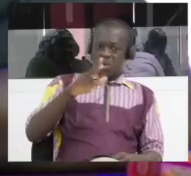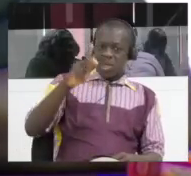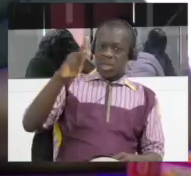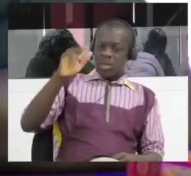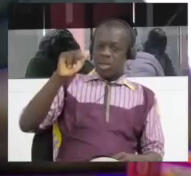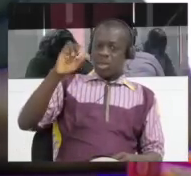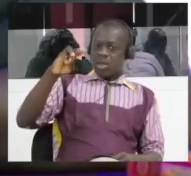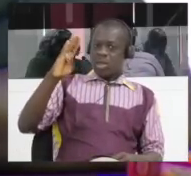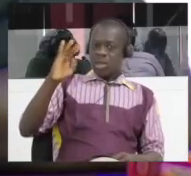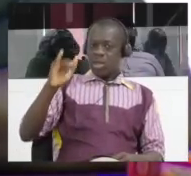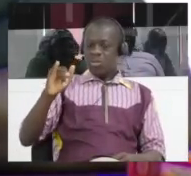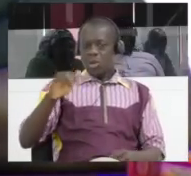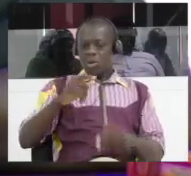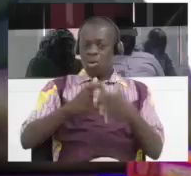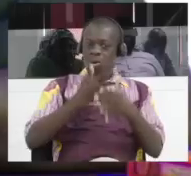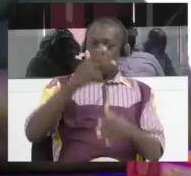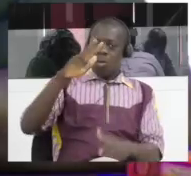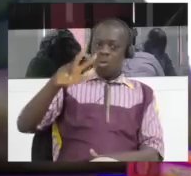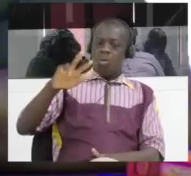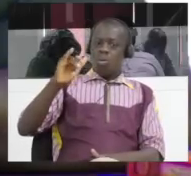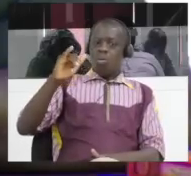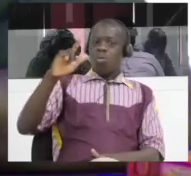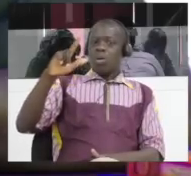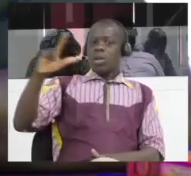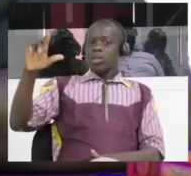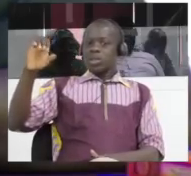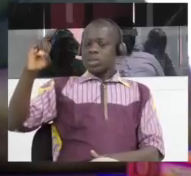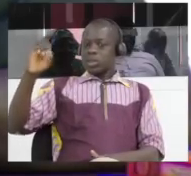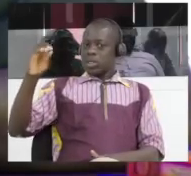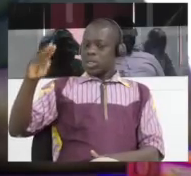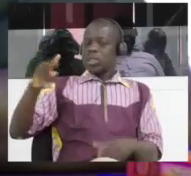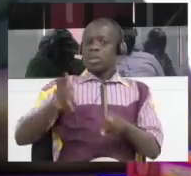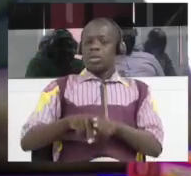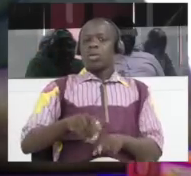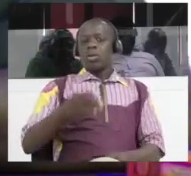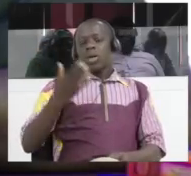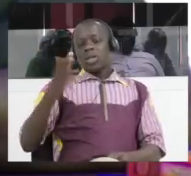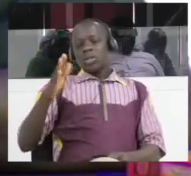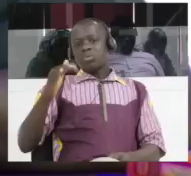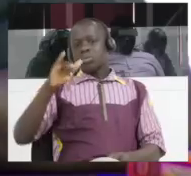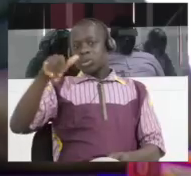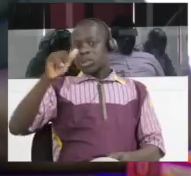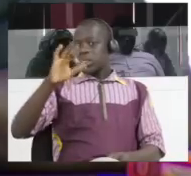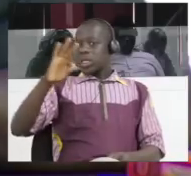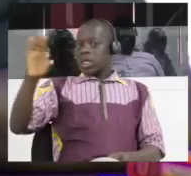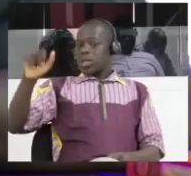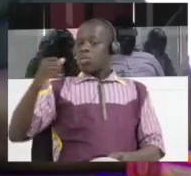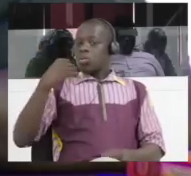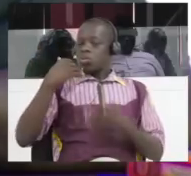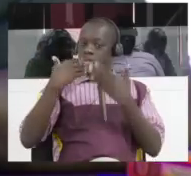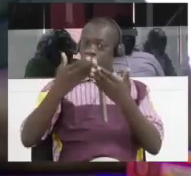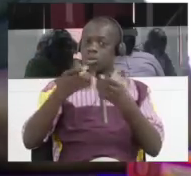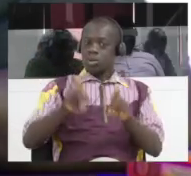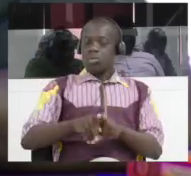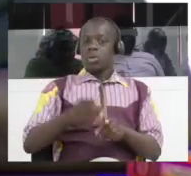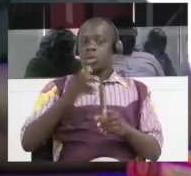Kambi or Wilson spoke to them, but later Jata also was able to tell us that the soldiers have sealed the bridge. He's been told